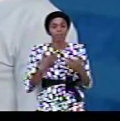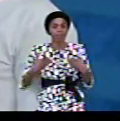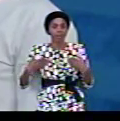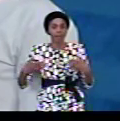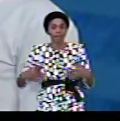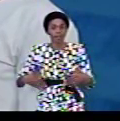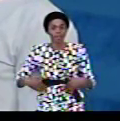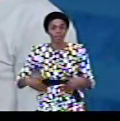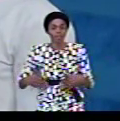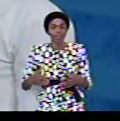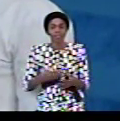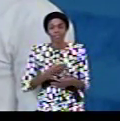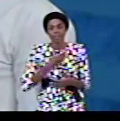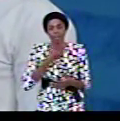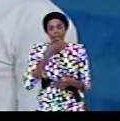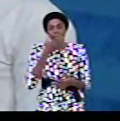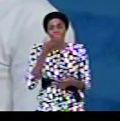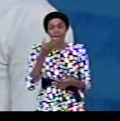and body.